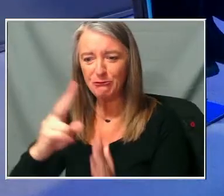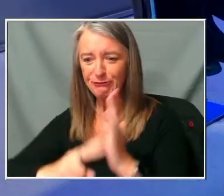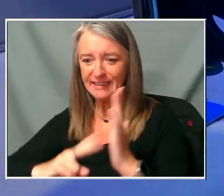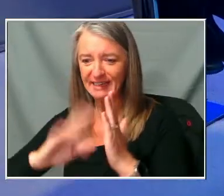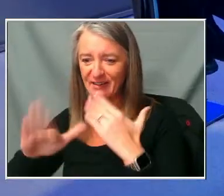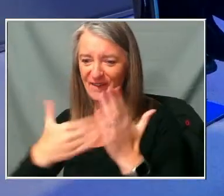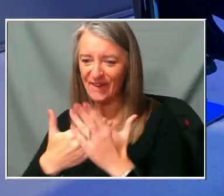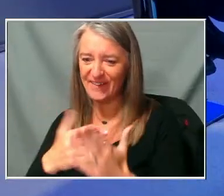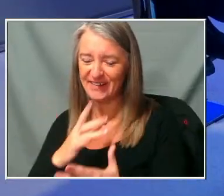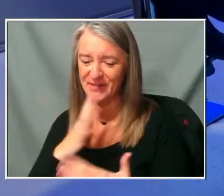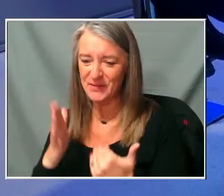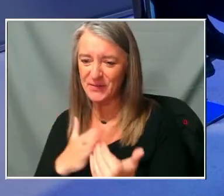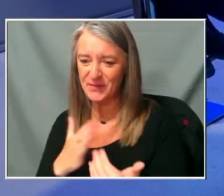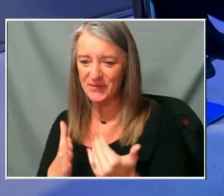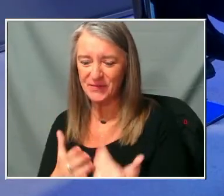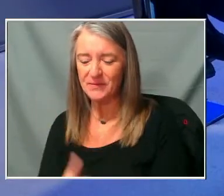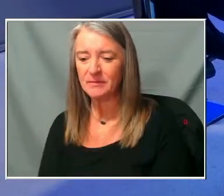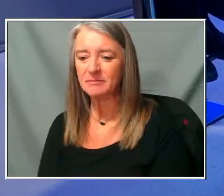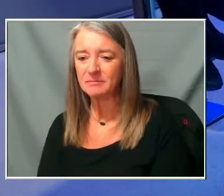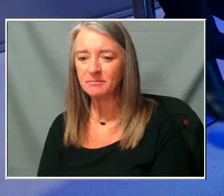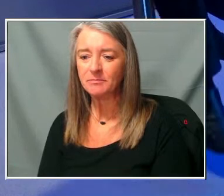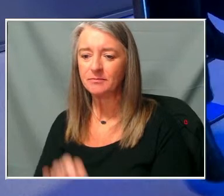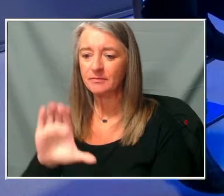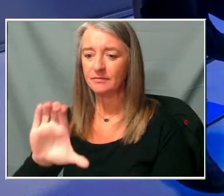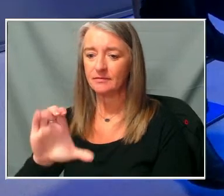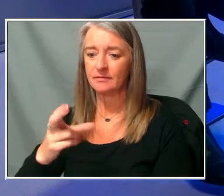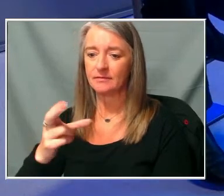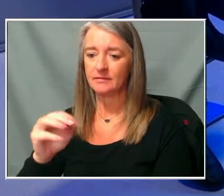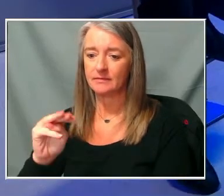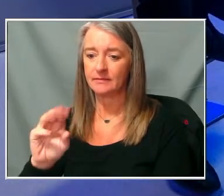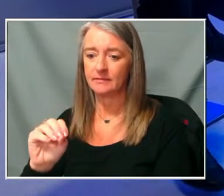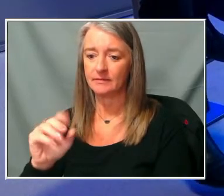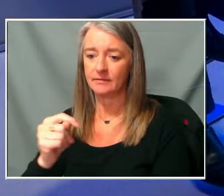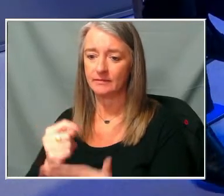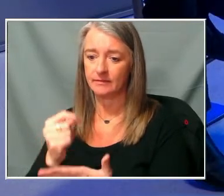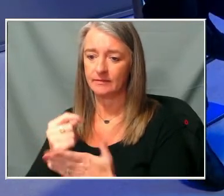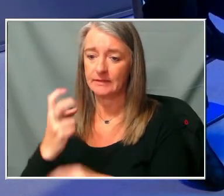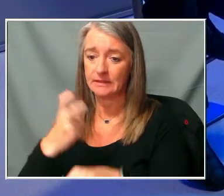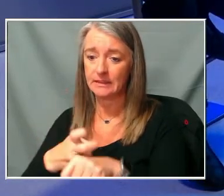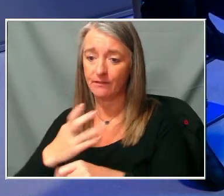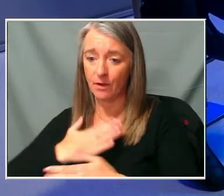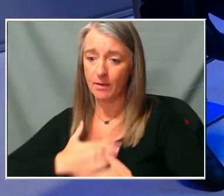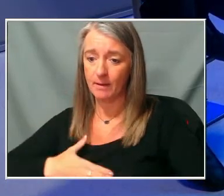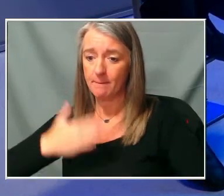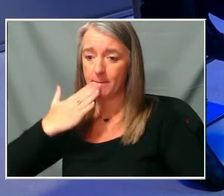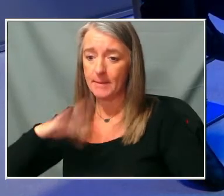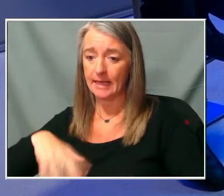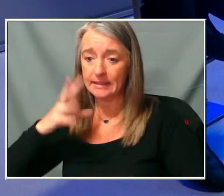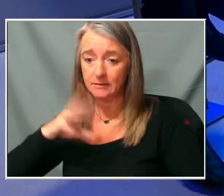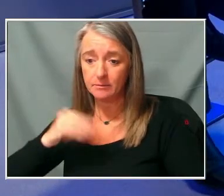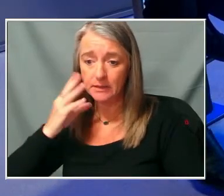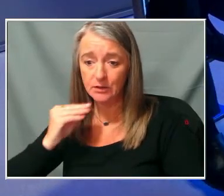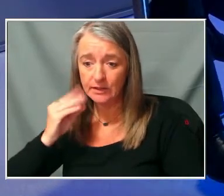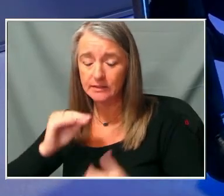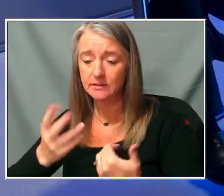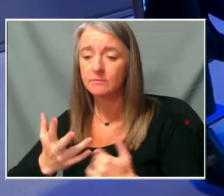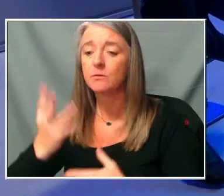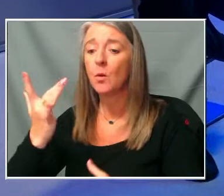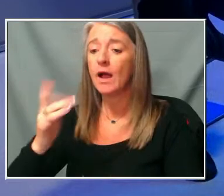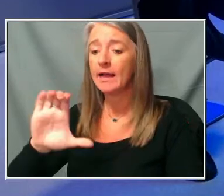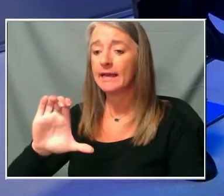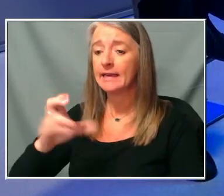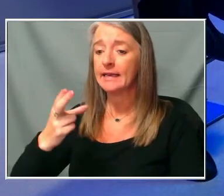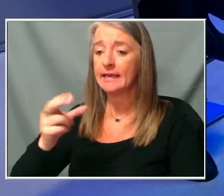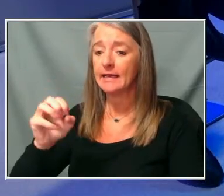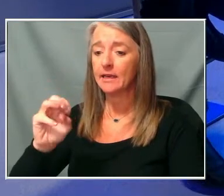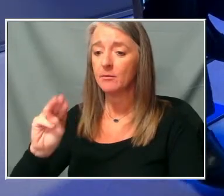Yeah. Right? So chemotherapy, that was pretty tough on your body. Absolutely. Really bad experience. Tell us about that. So the chemotherapy treatment